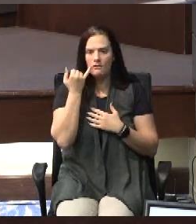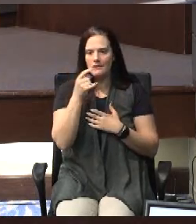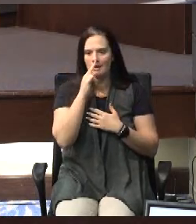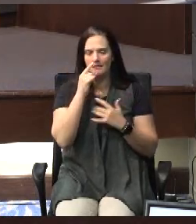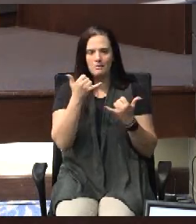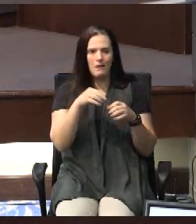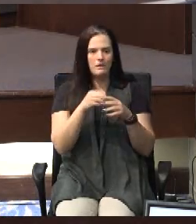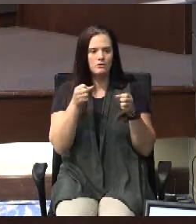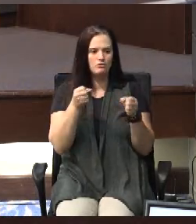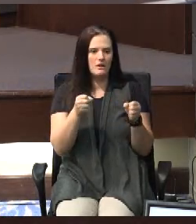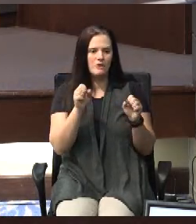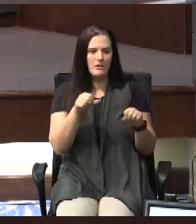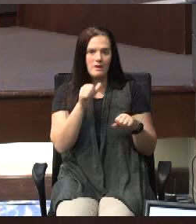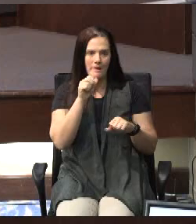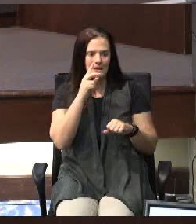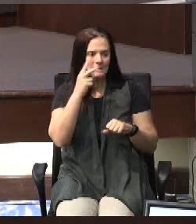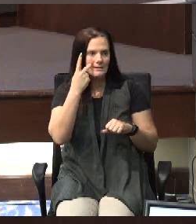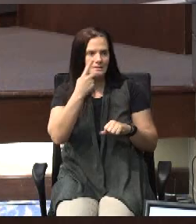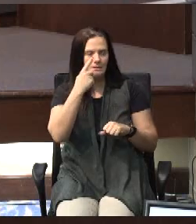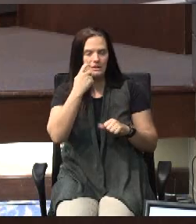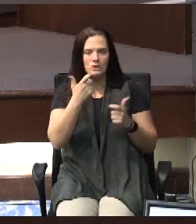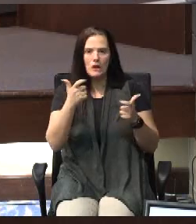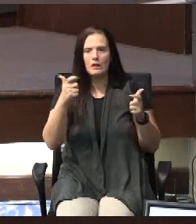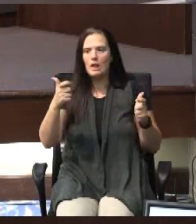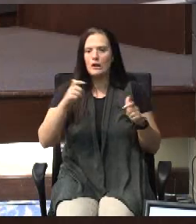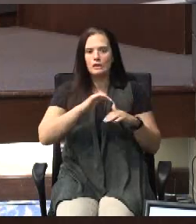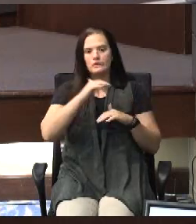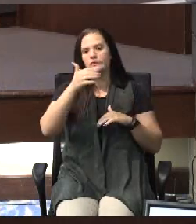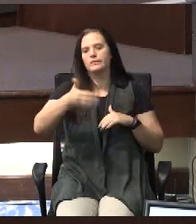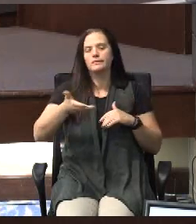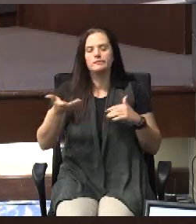playing in the street, they could not be seen because there's a large